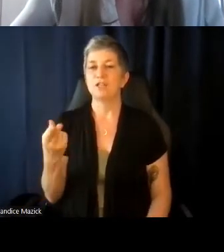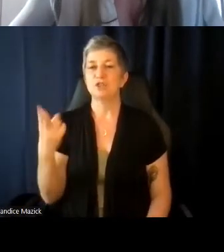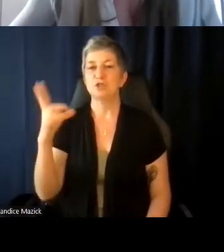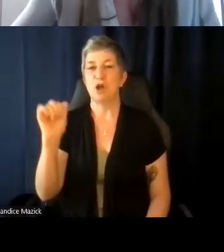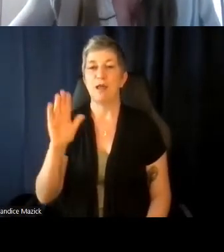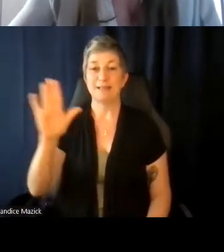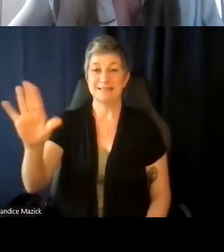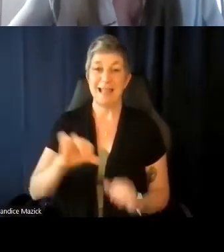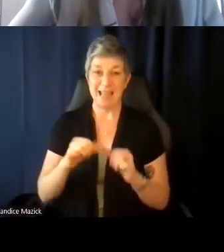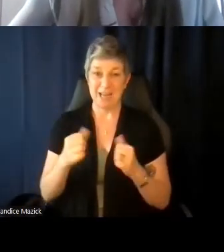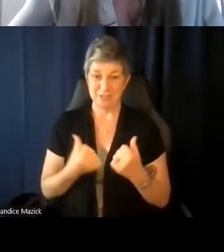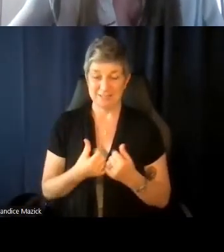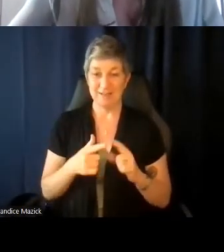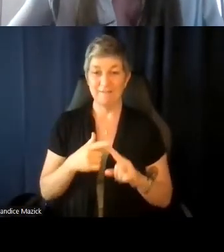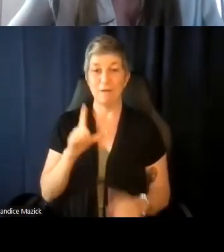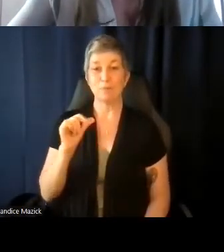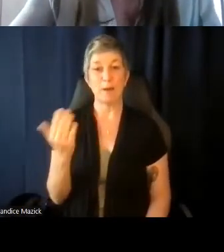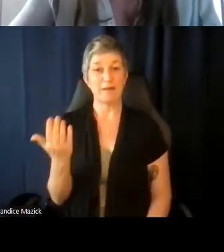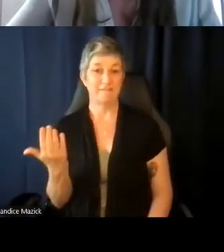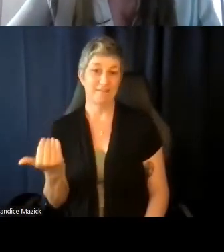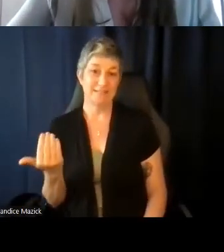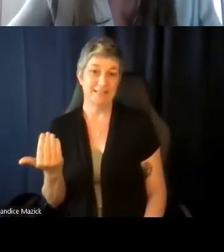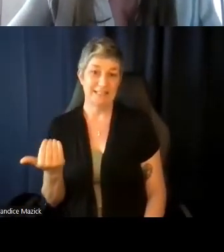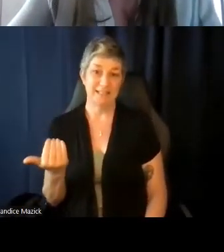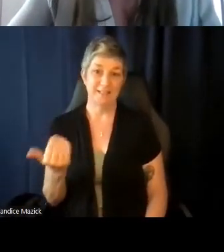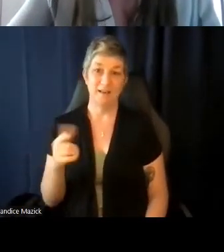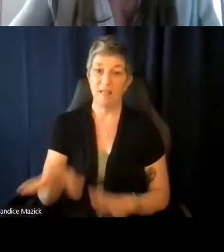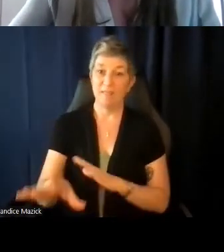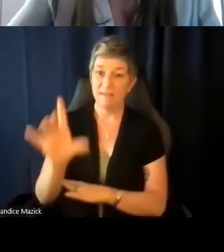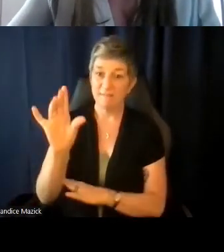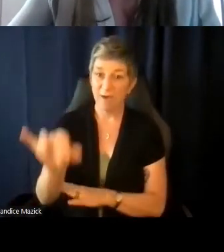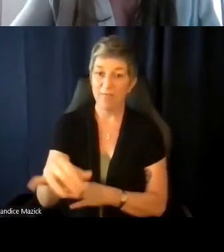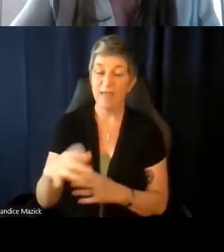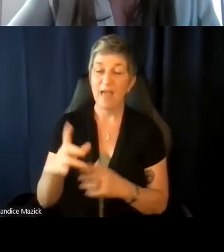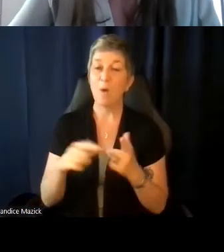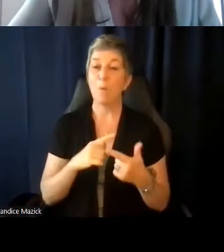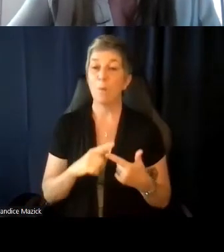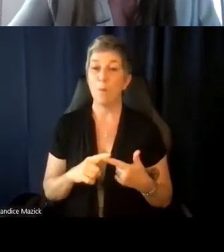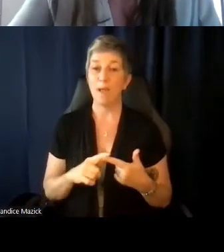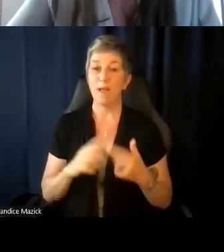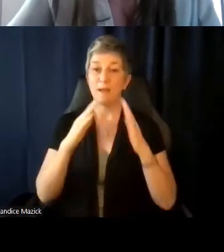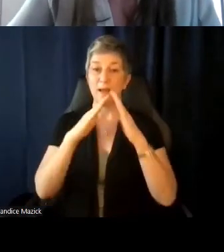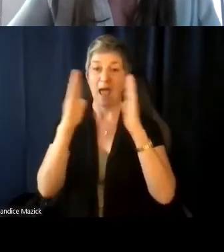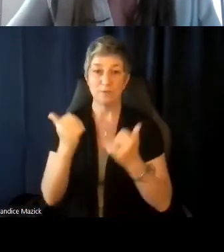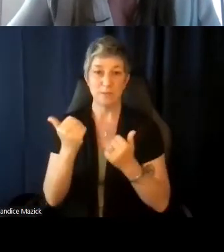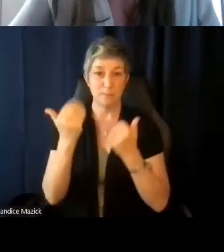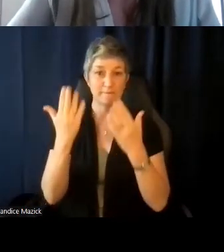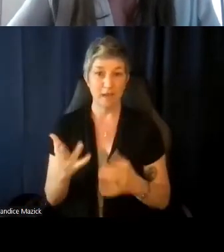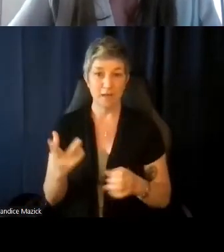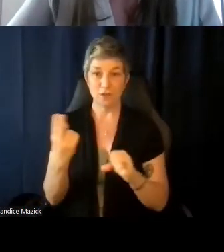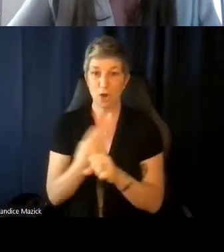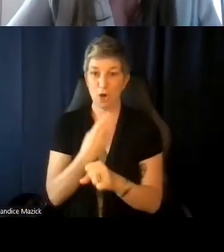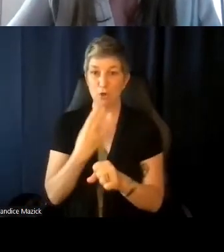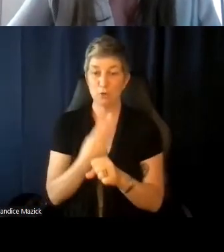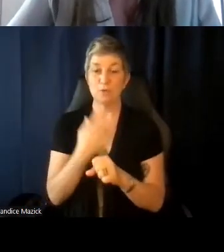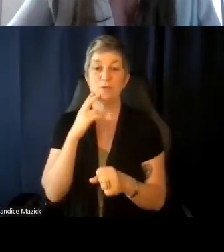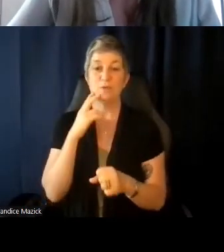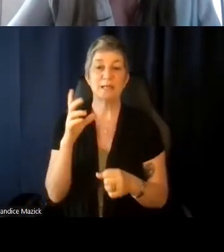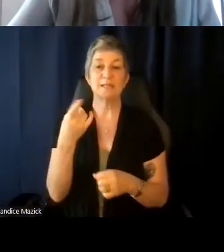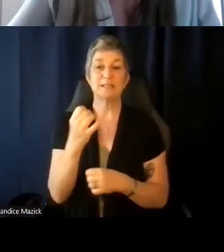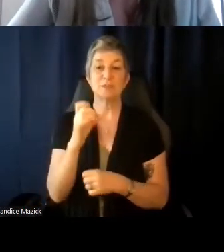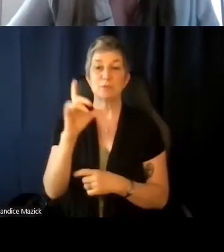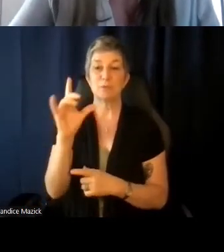agency from 2015, where they found that when housing providers are using discretionary criminal record